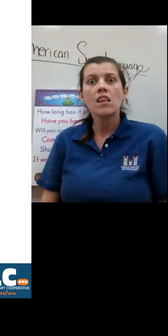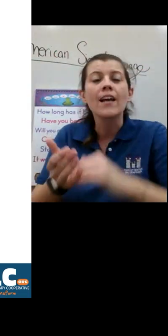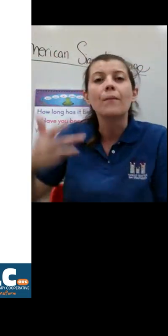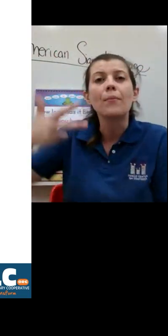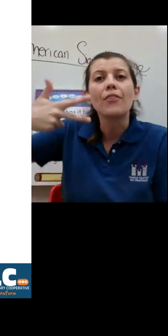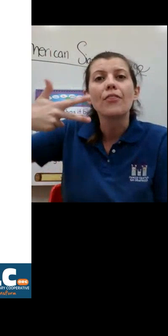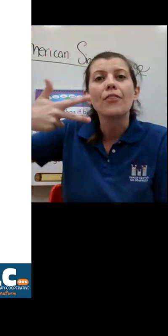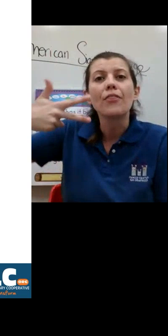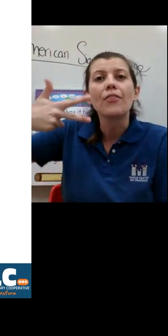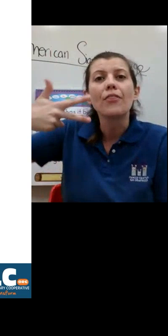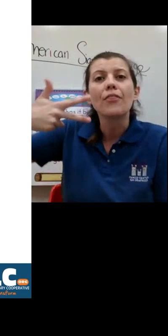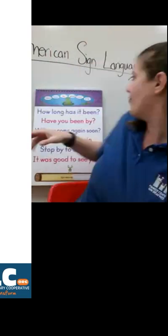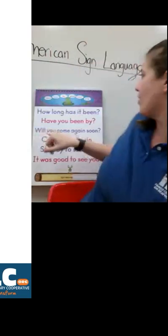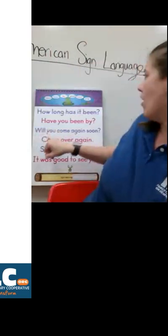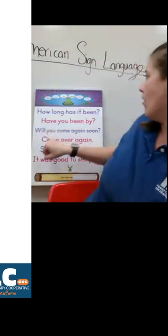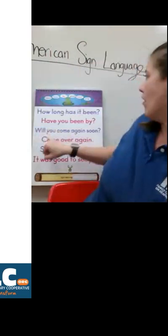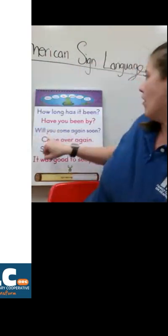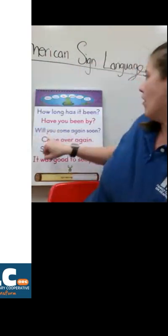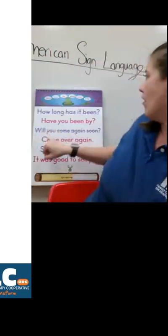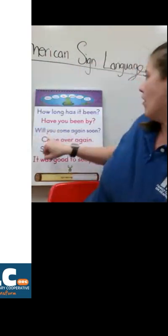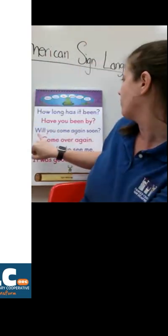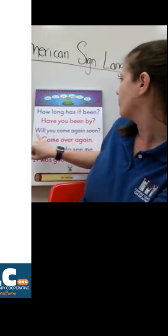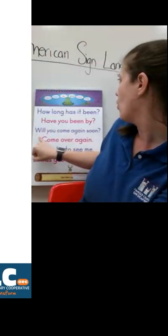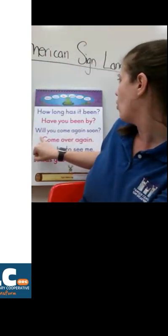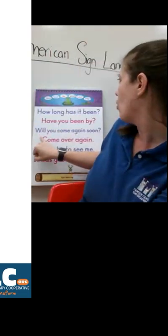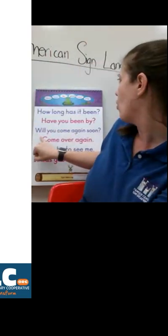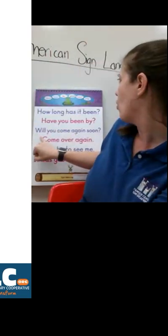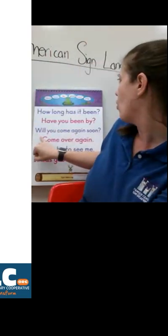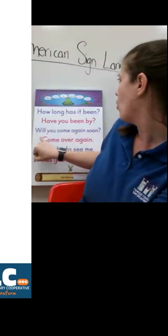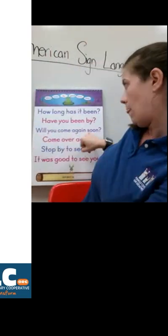Well, let's try again from 3 sentences done.